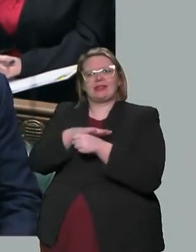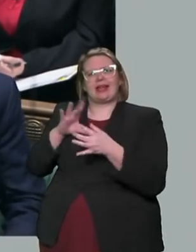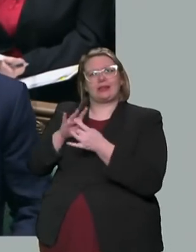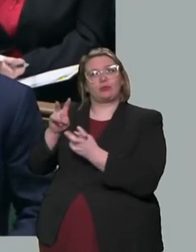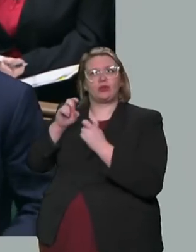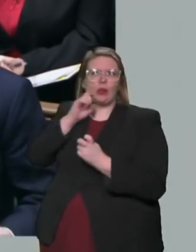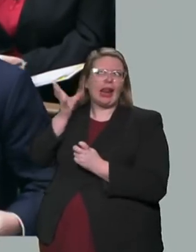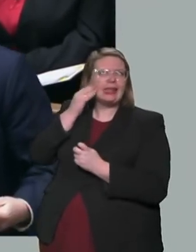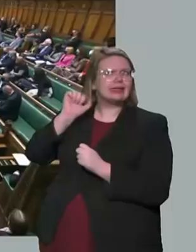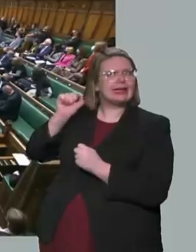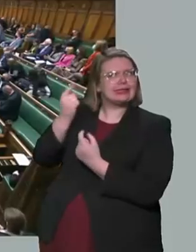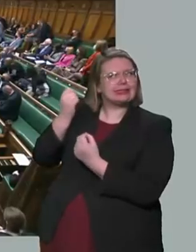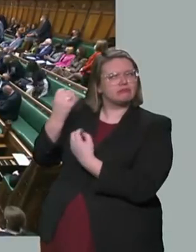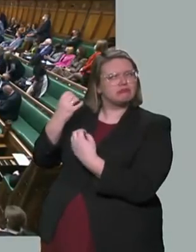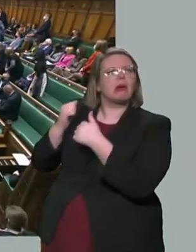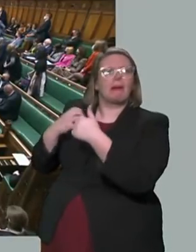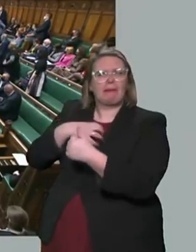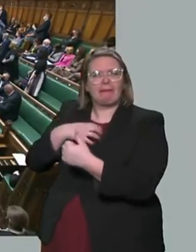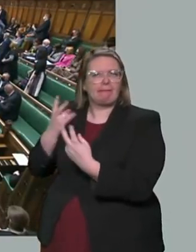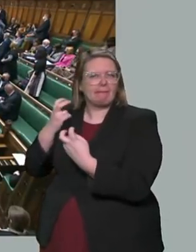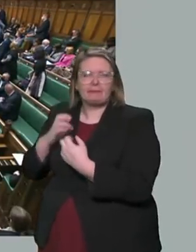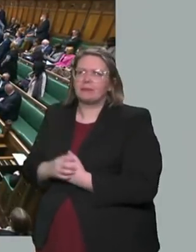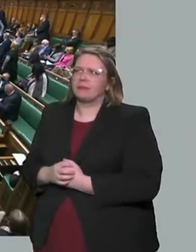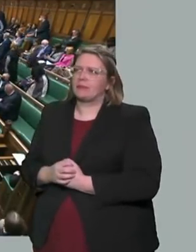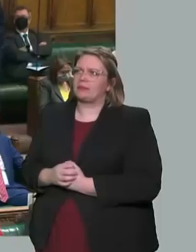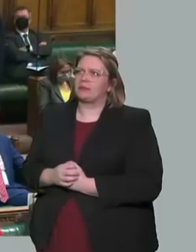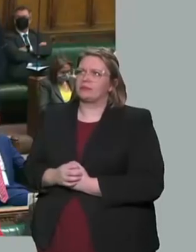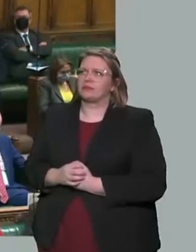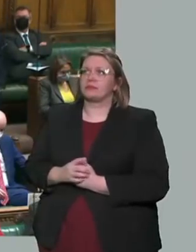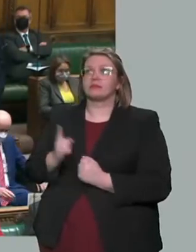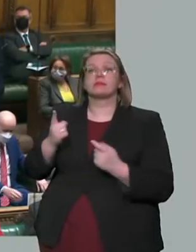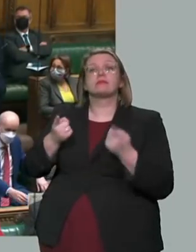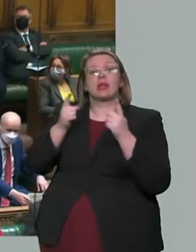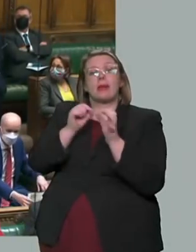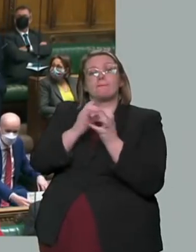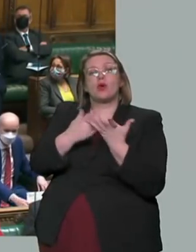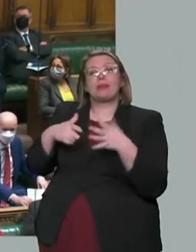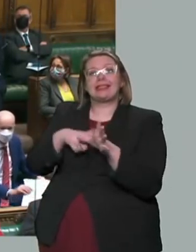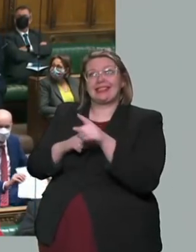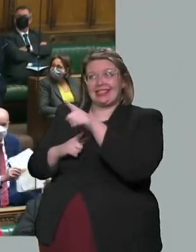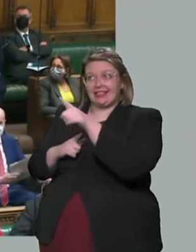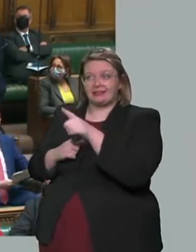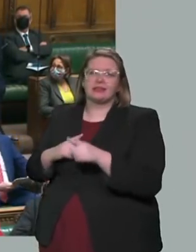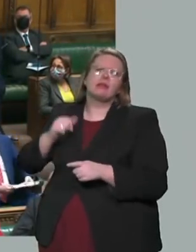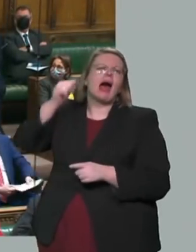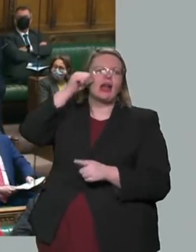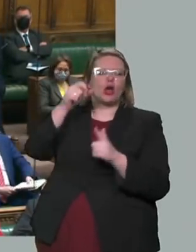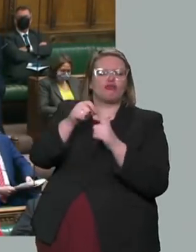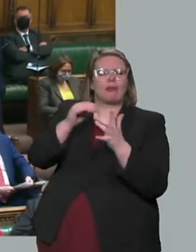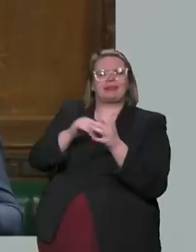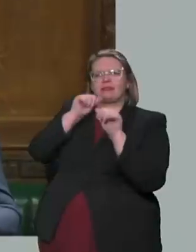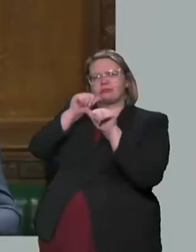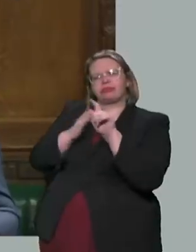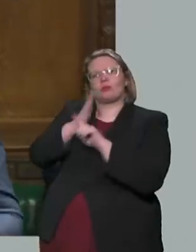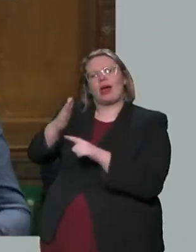to what he has said. Thank you, Mr. Speaker. We know the Prime Minister is happiest at Peppa Pig world, but in the real world,